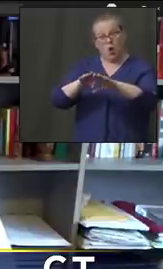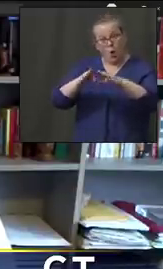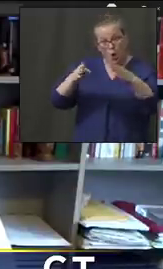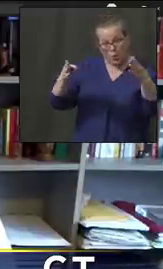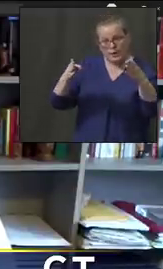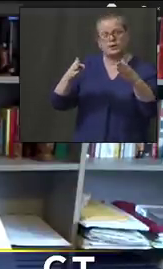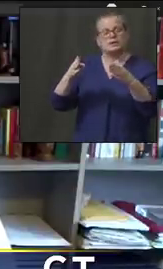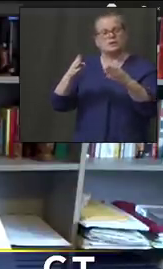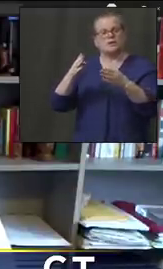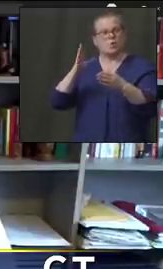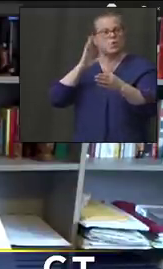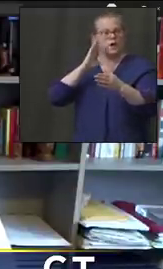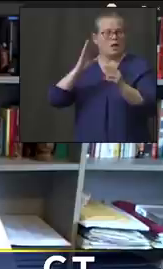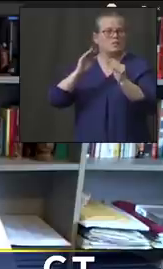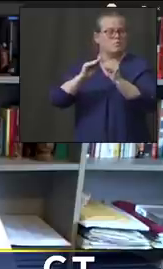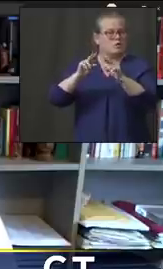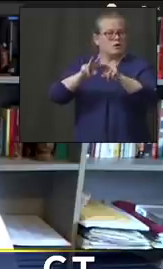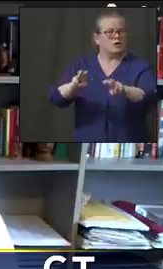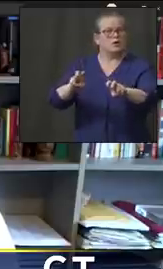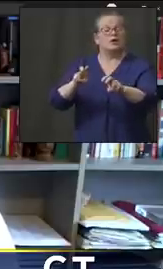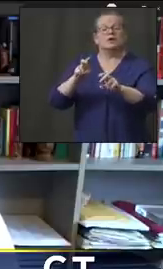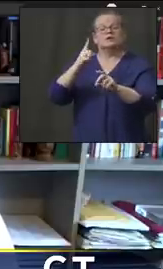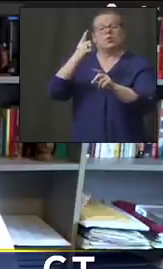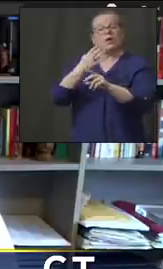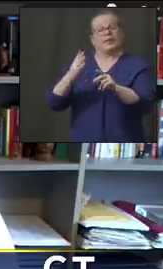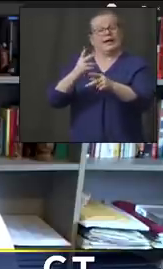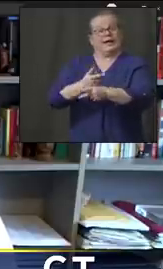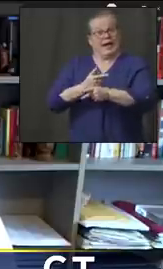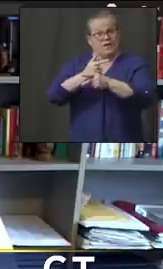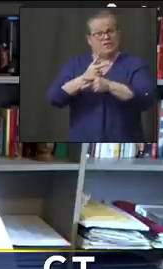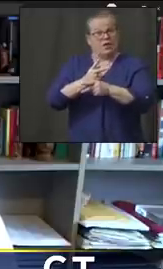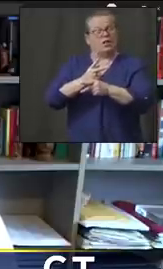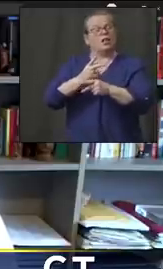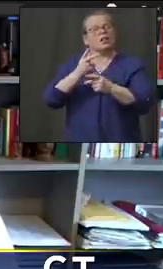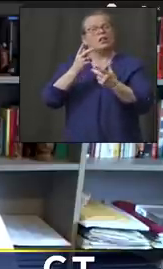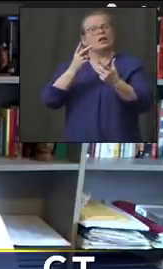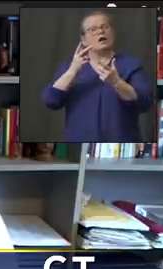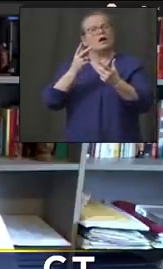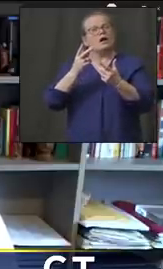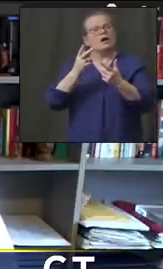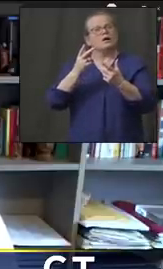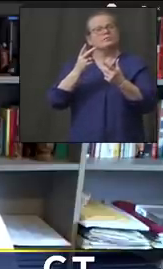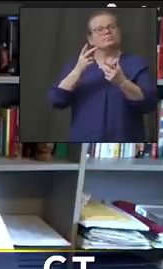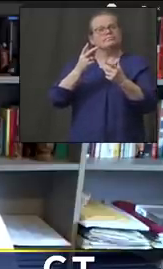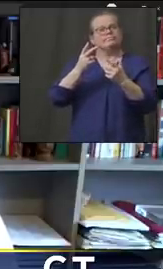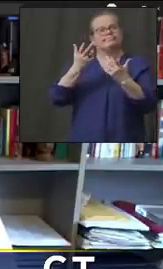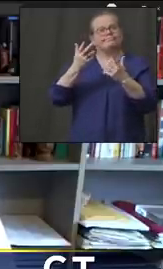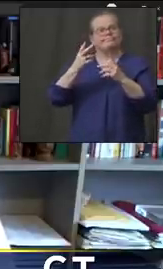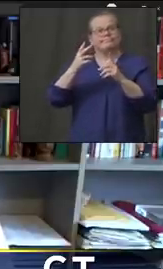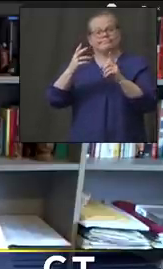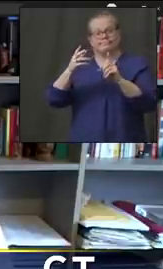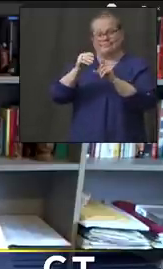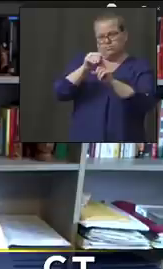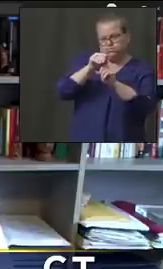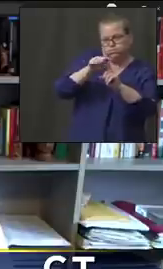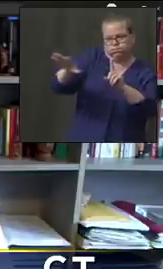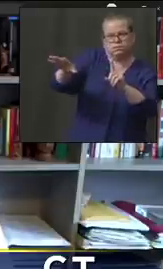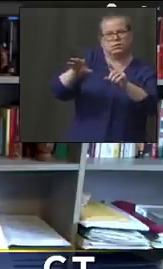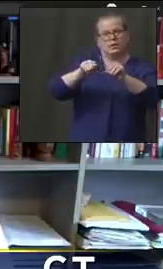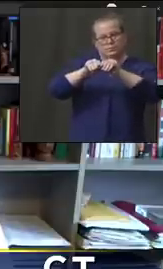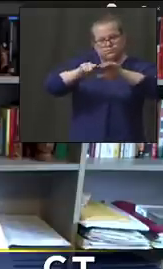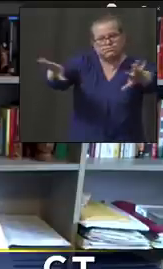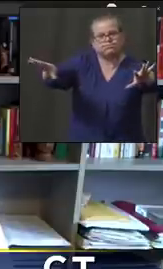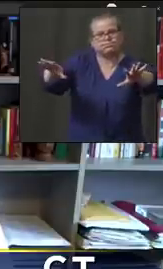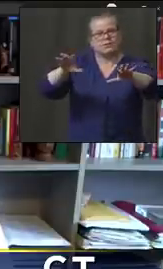about is what the transmission rate is. So we know that transmission is, probably going to be the driver